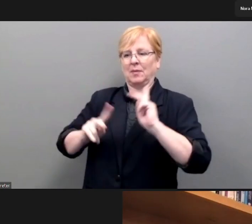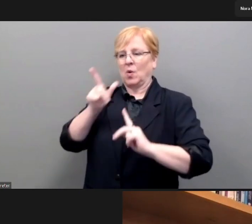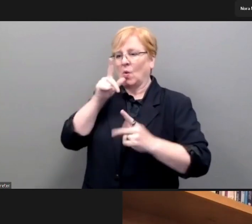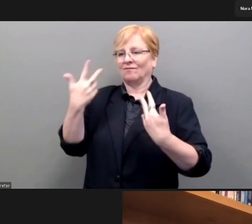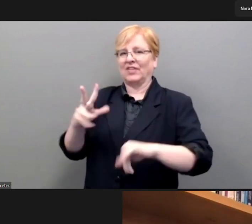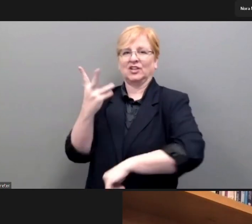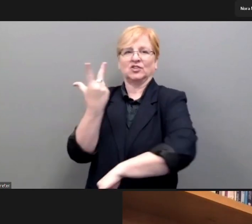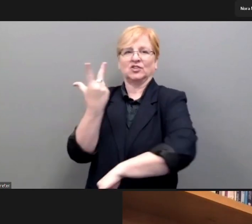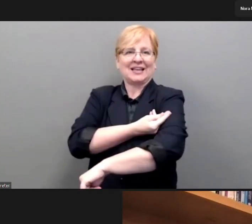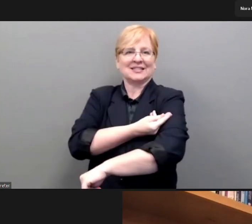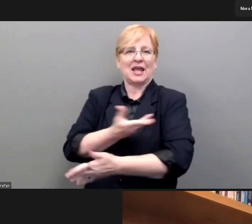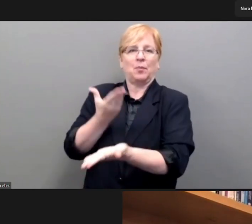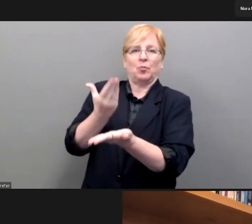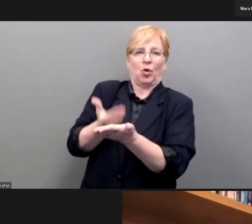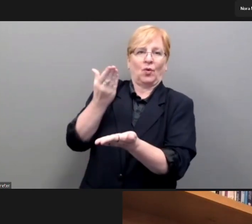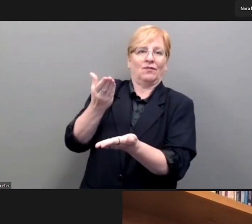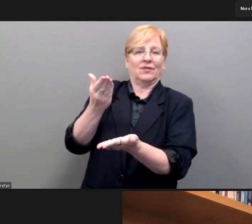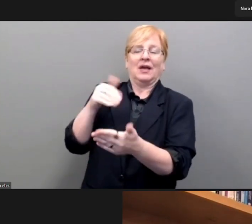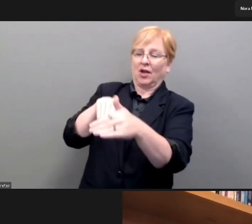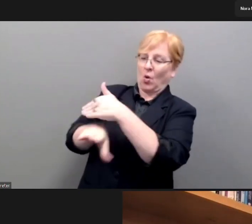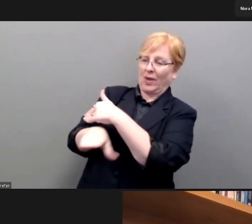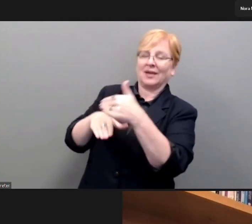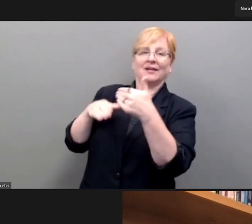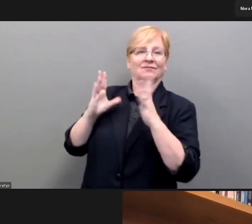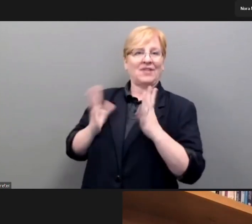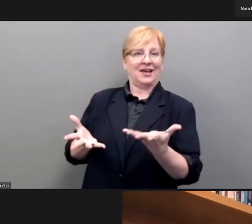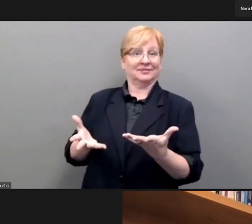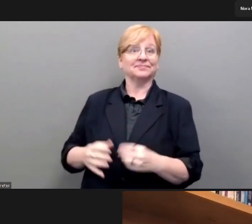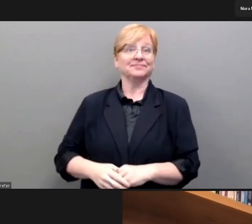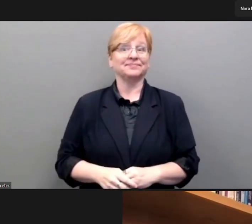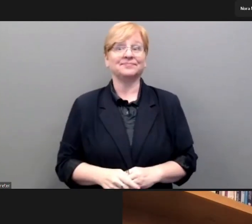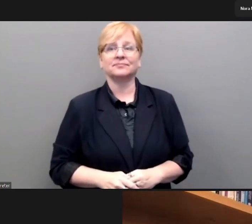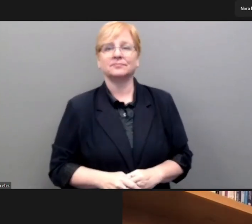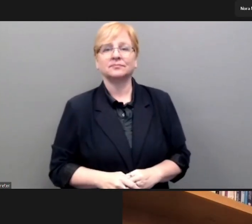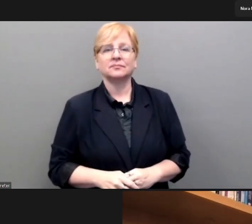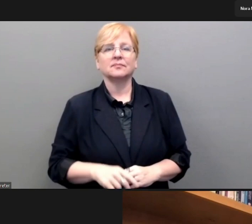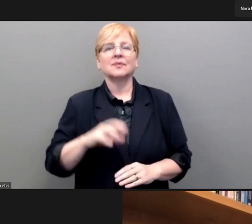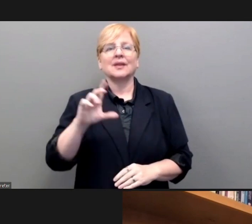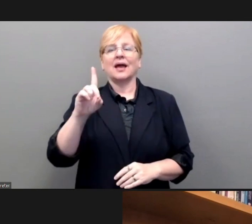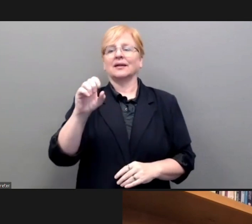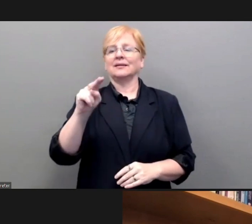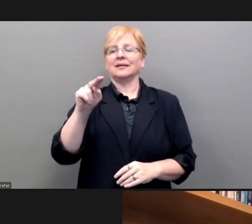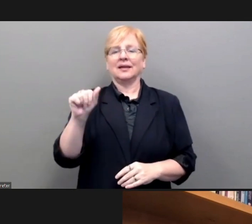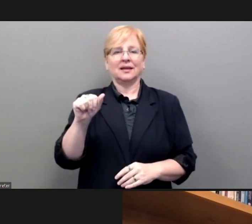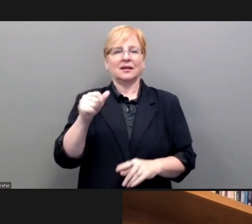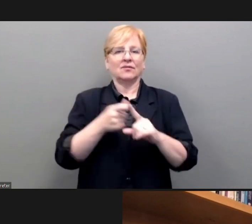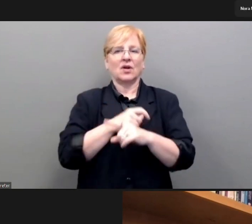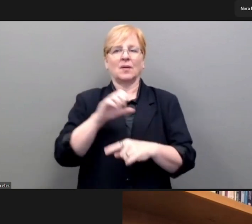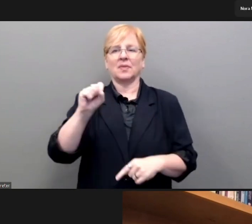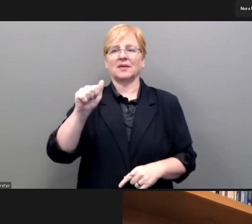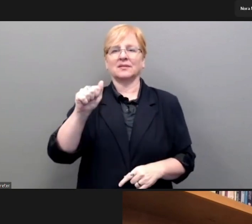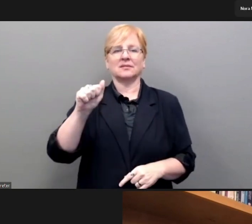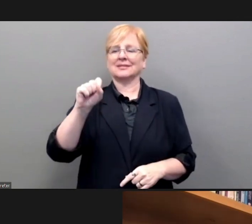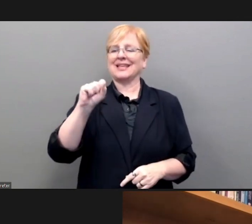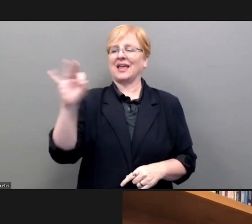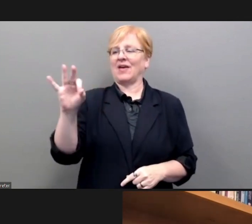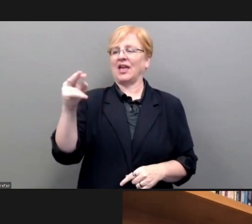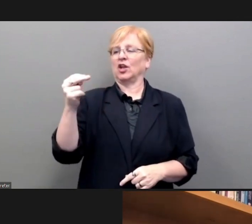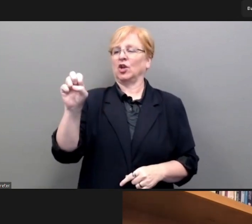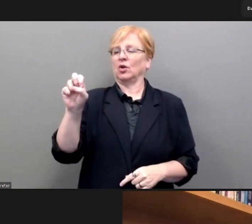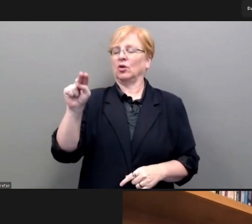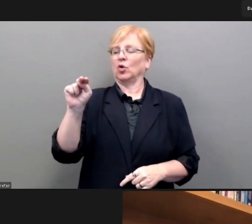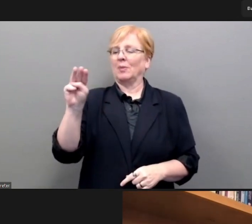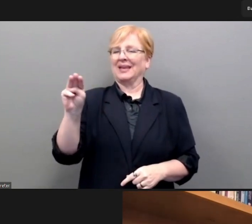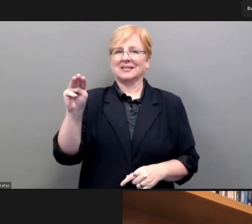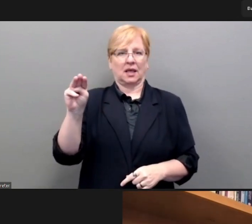Thank you, Governor. Next, we will go to Daniel Chacon with the Santa Fe New Mexican. Daniel, go right ahead.